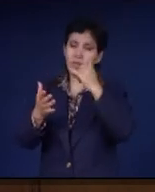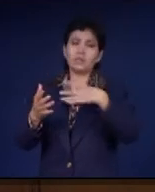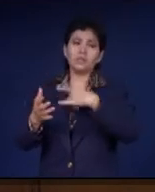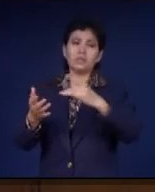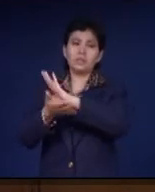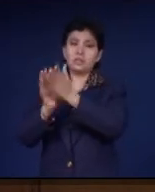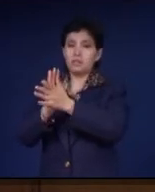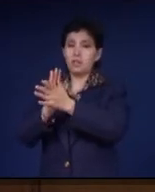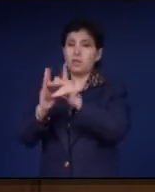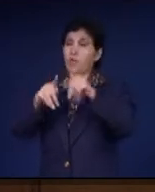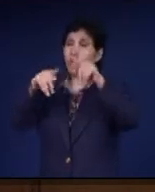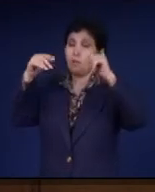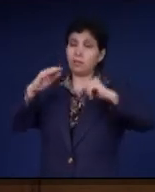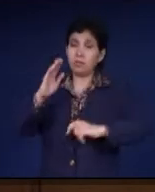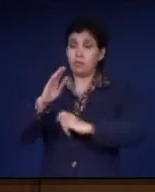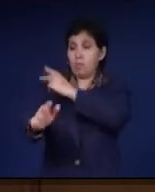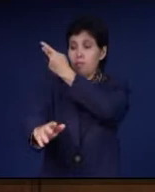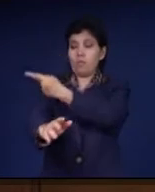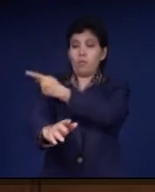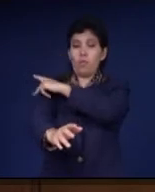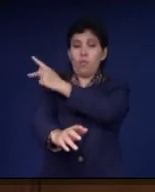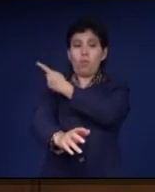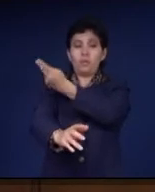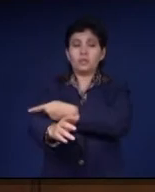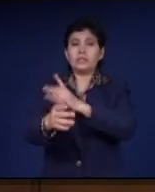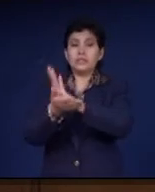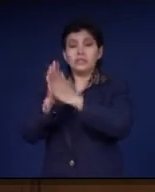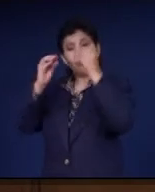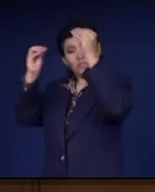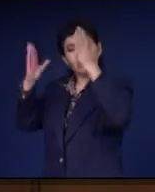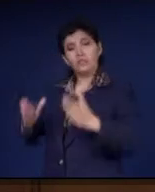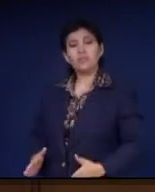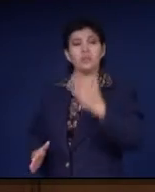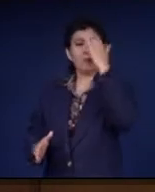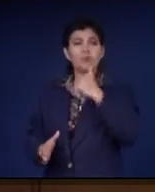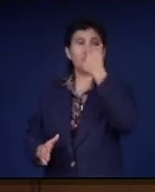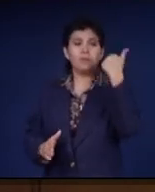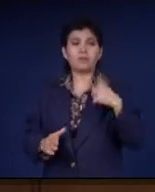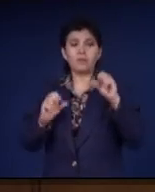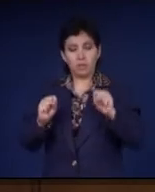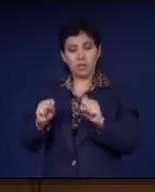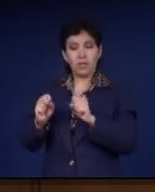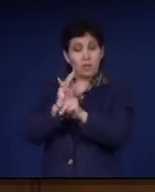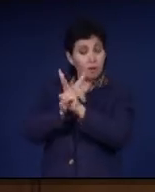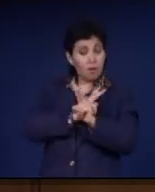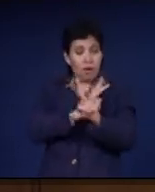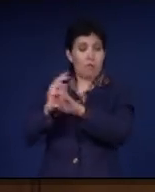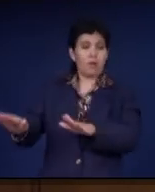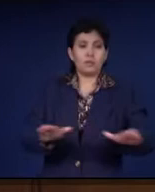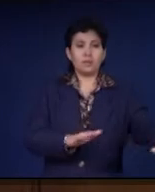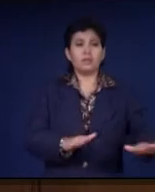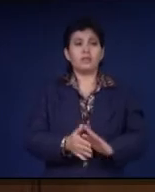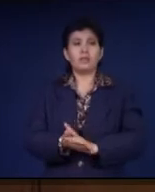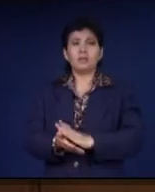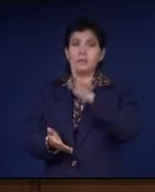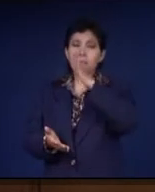police force. People need power, that's why they become teachers sometimes, just to control their children. In fact, being a parent,